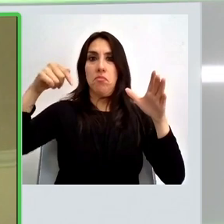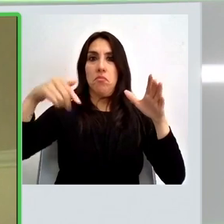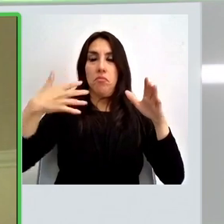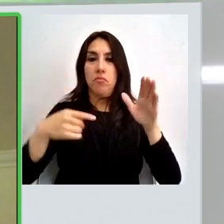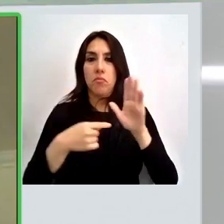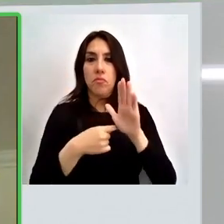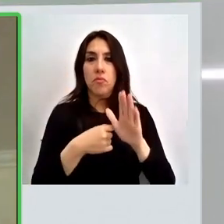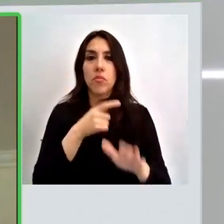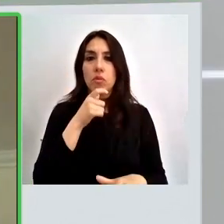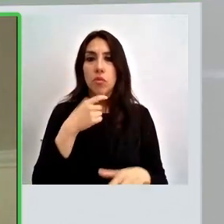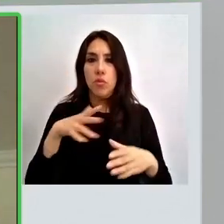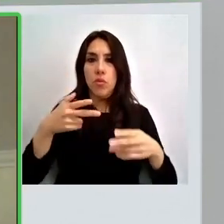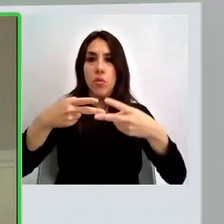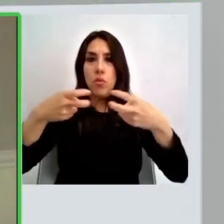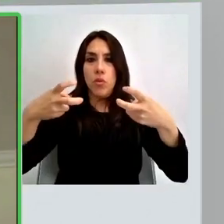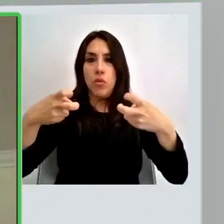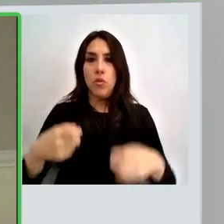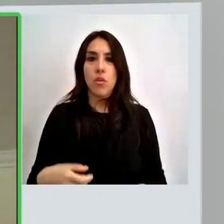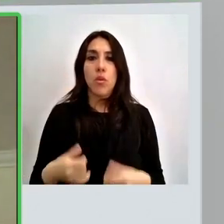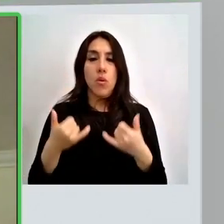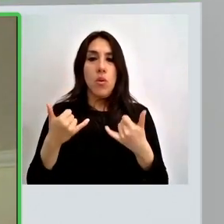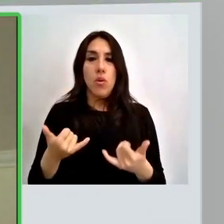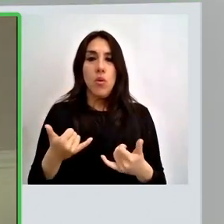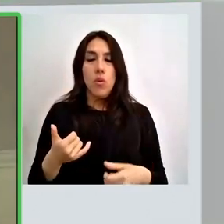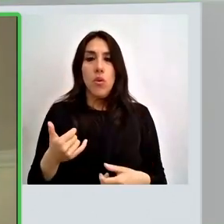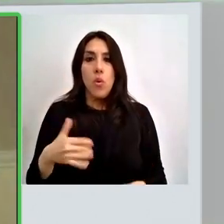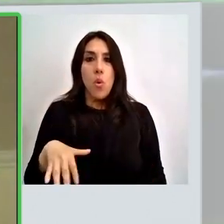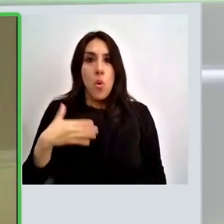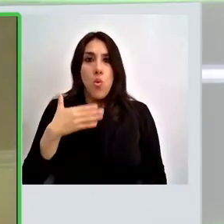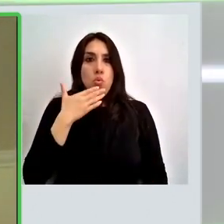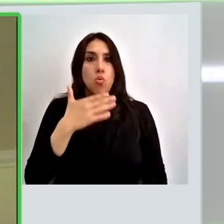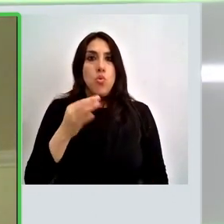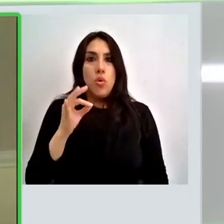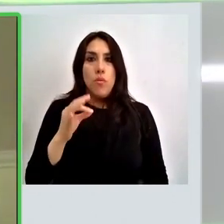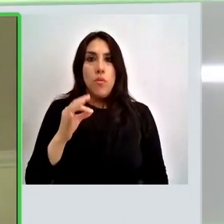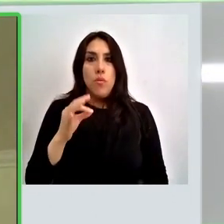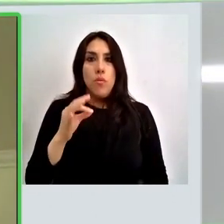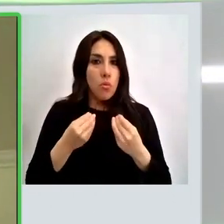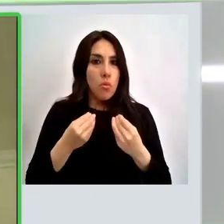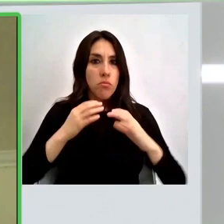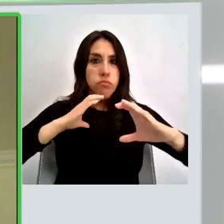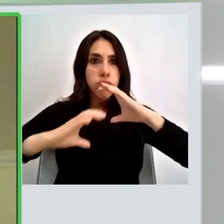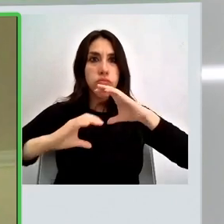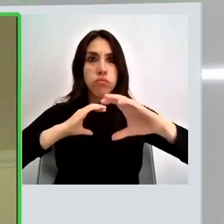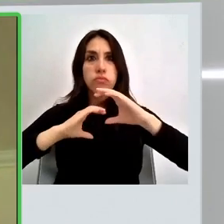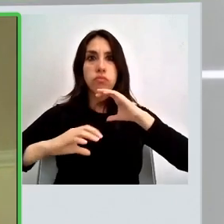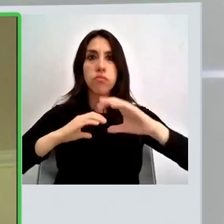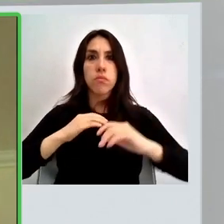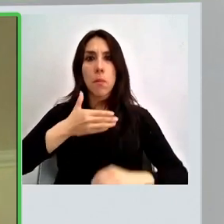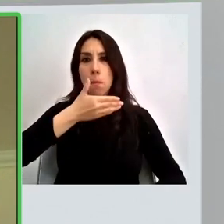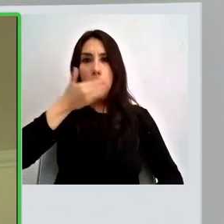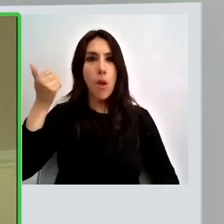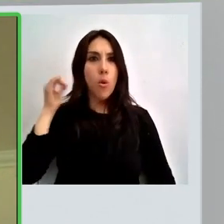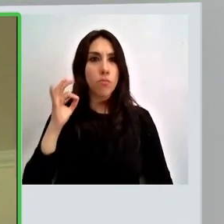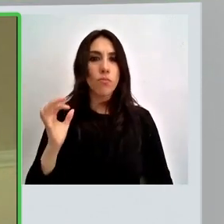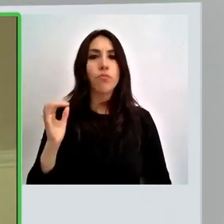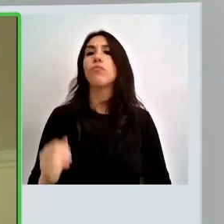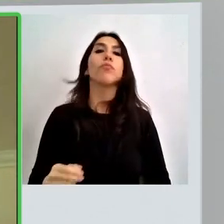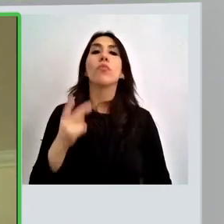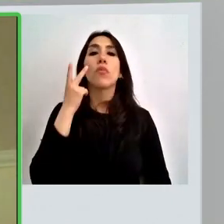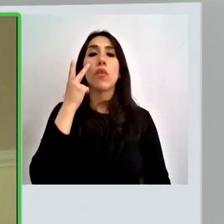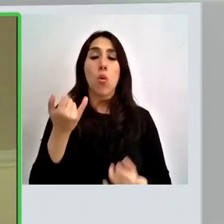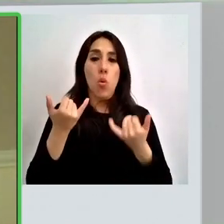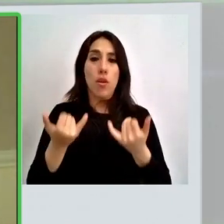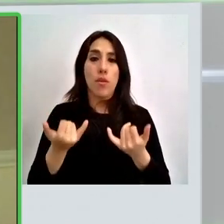as we see that's happening right here, right now. I'm watching my closed captions